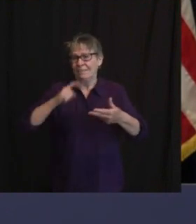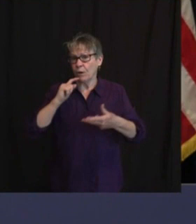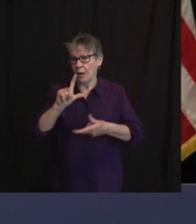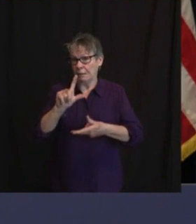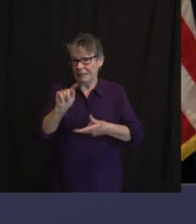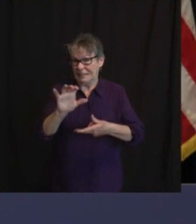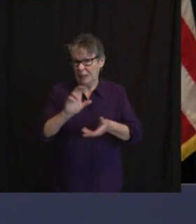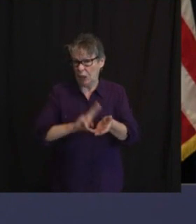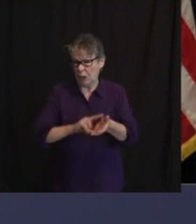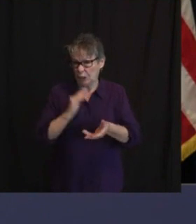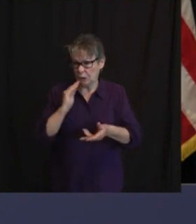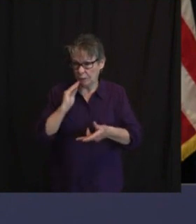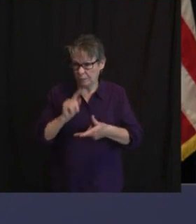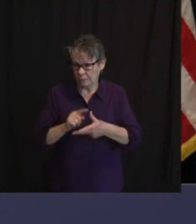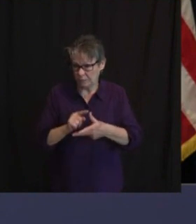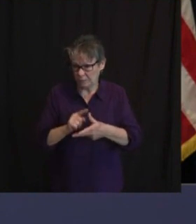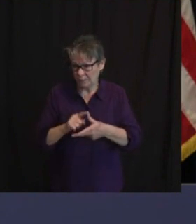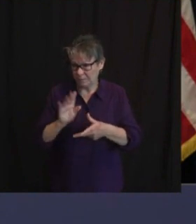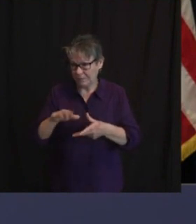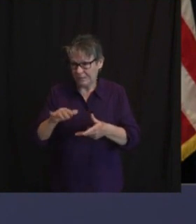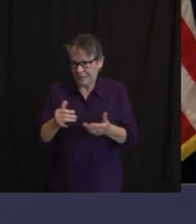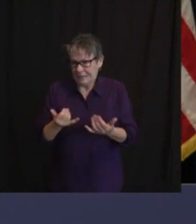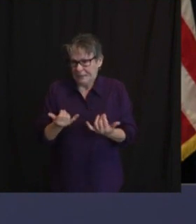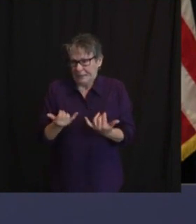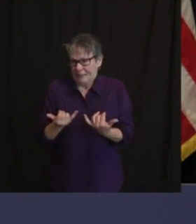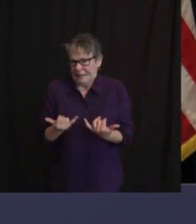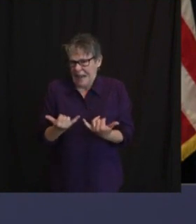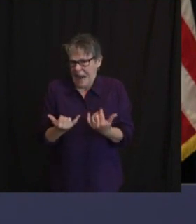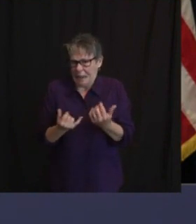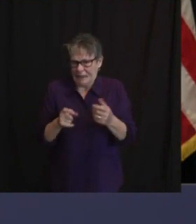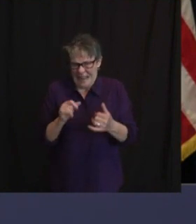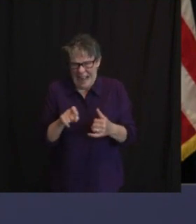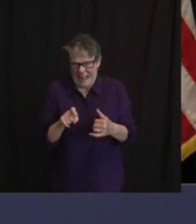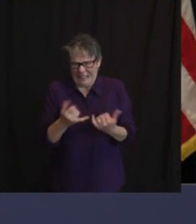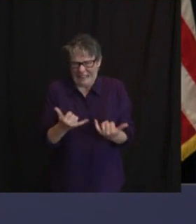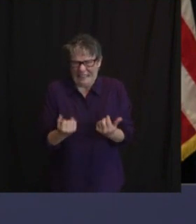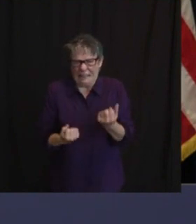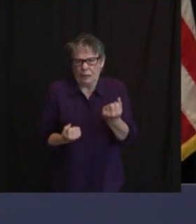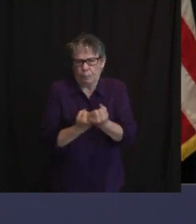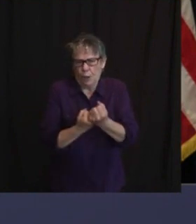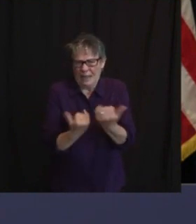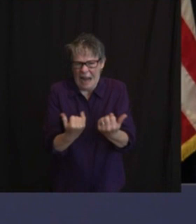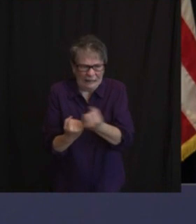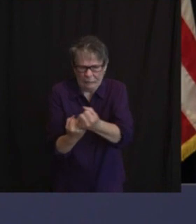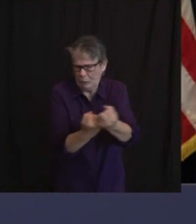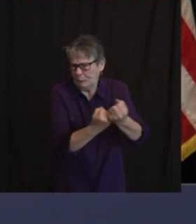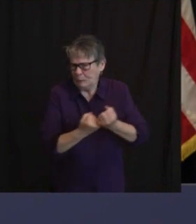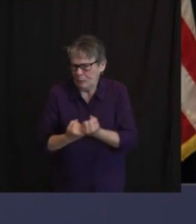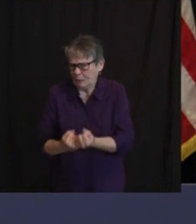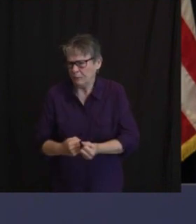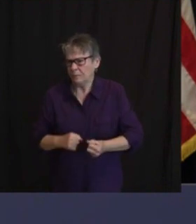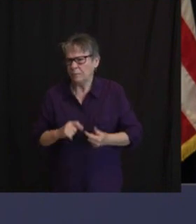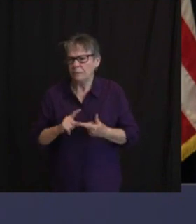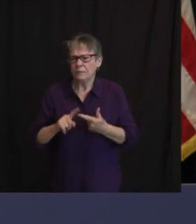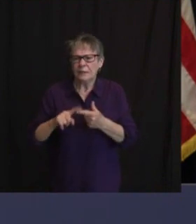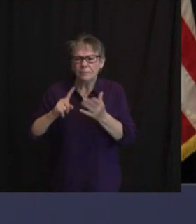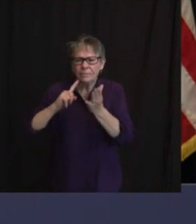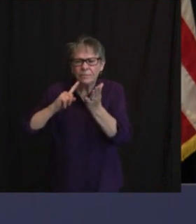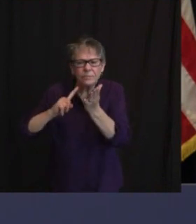very fast, measured in 2 or 3 weeks review of where we are. And then thirdly, to give Judy and me